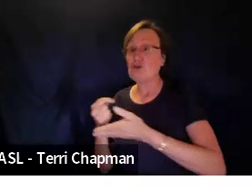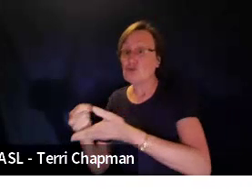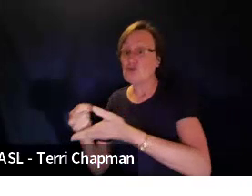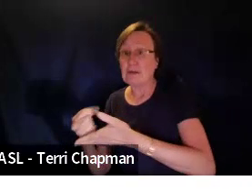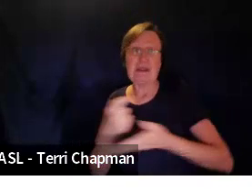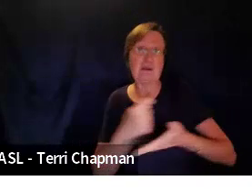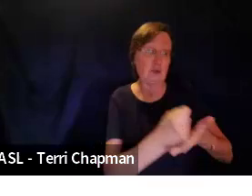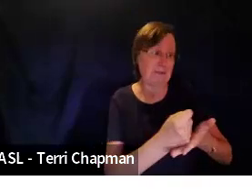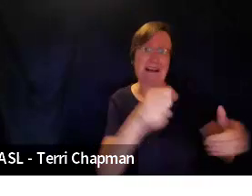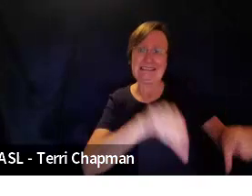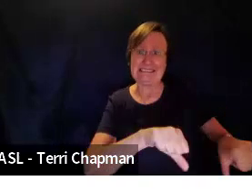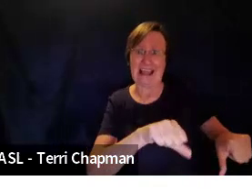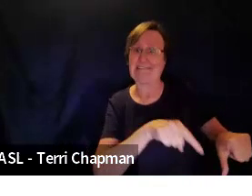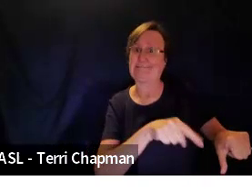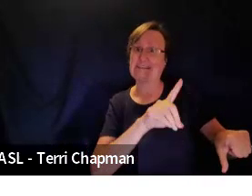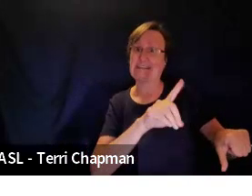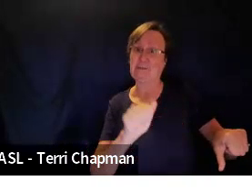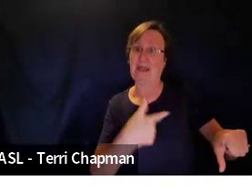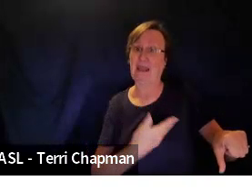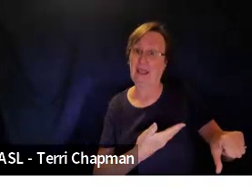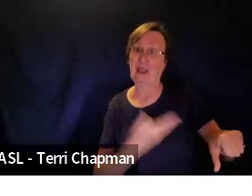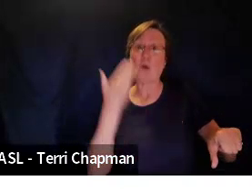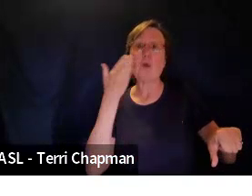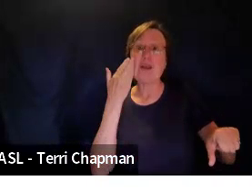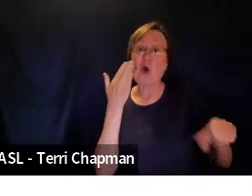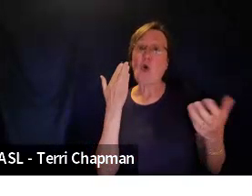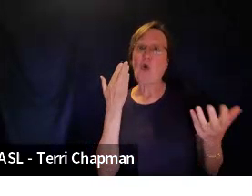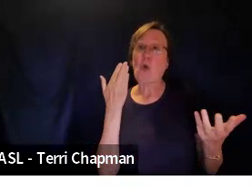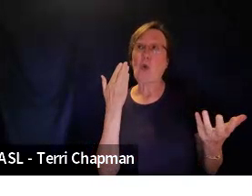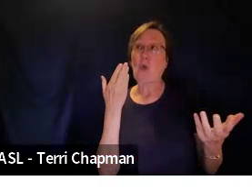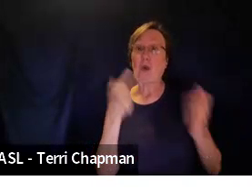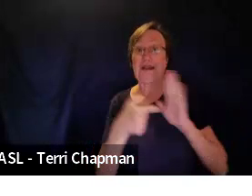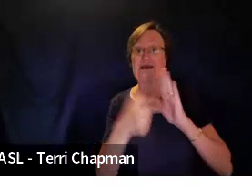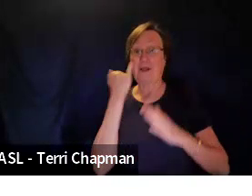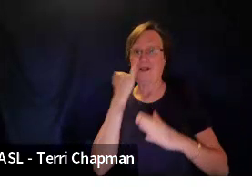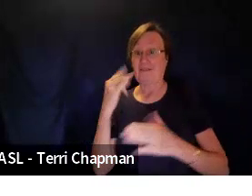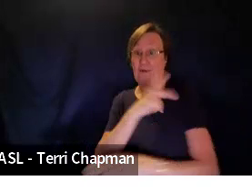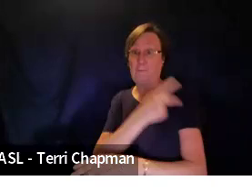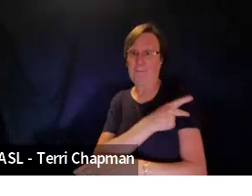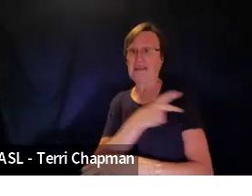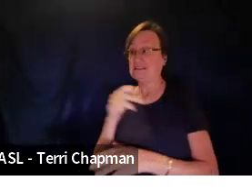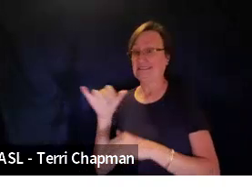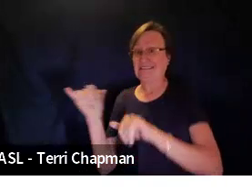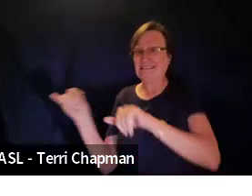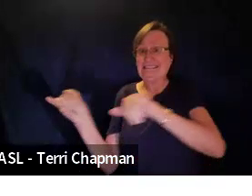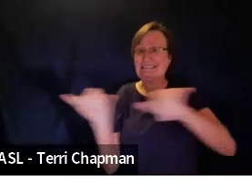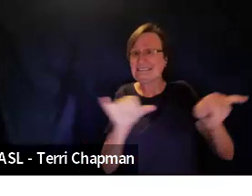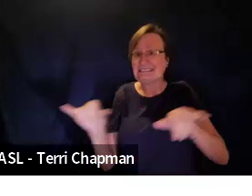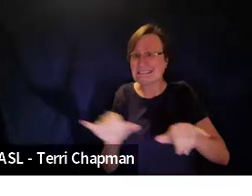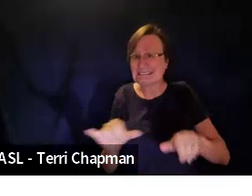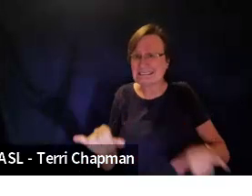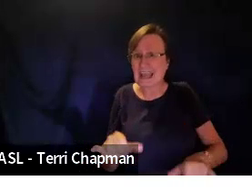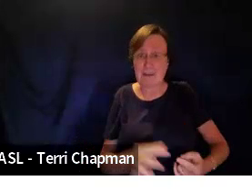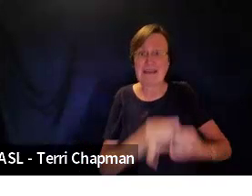with disabilities. And we know, for example, if two patients have nearly identical characteristics, but one